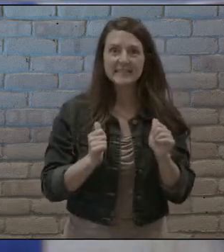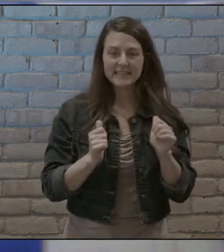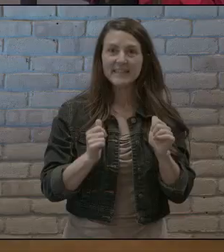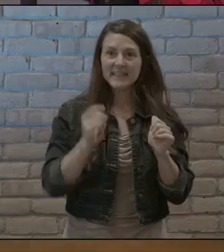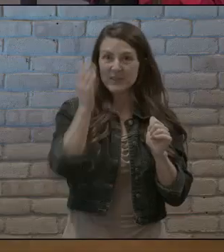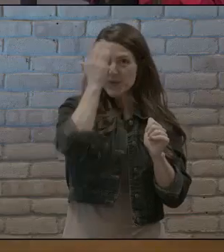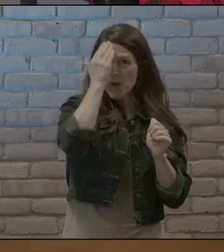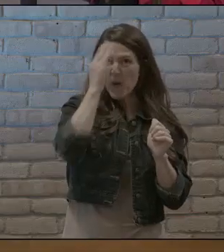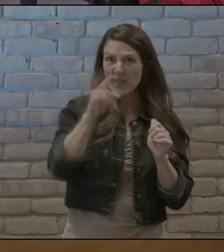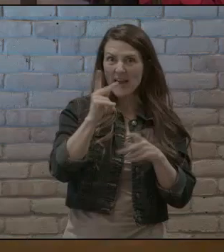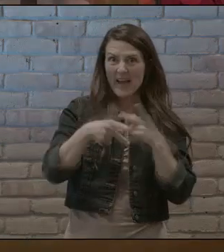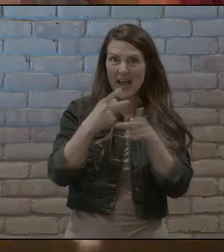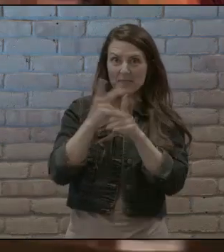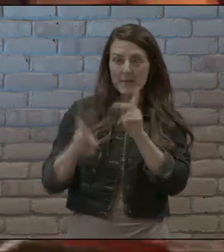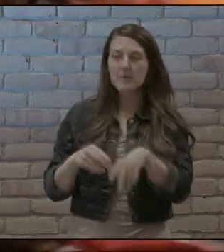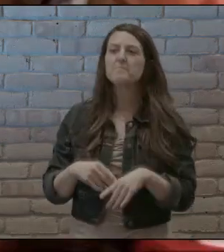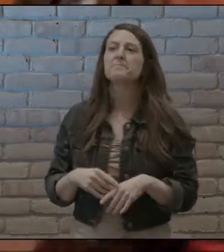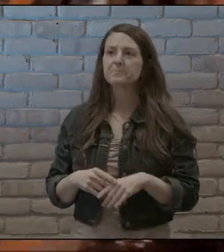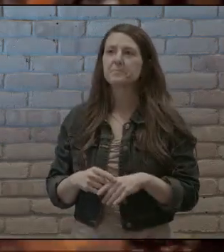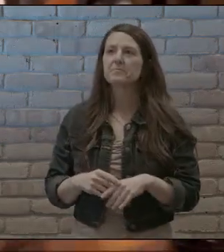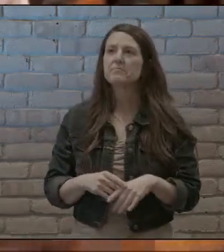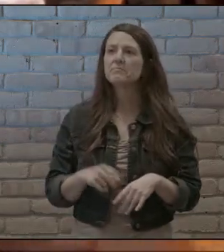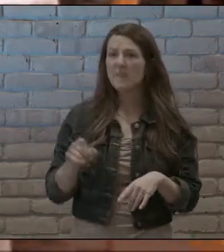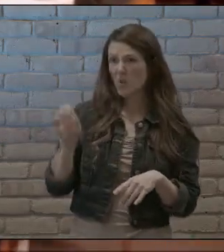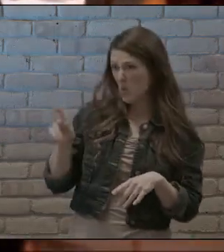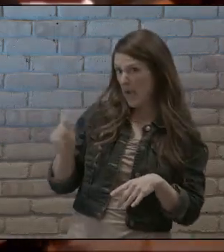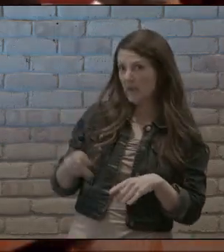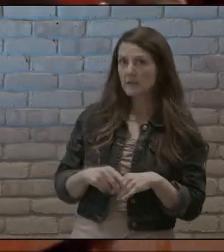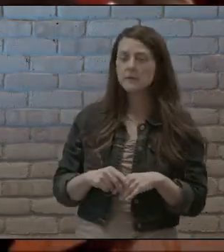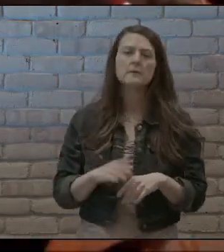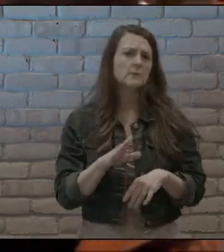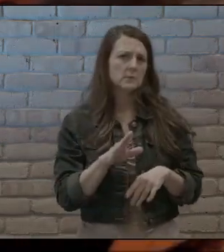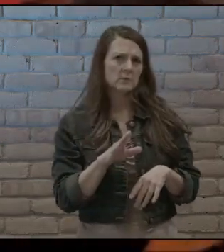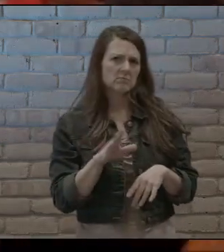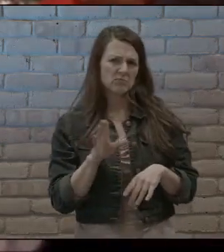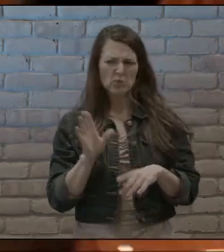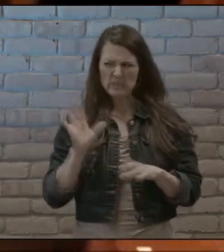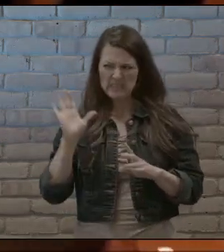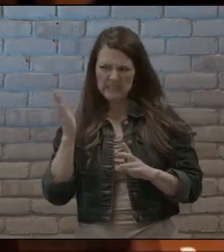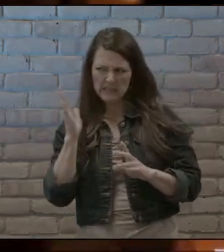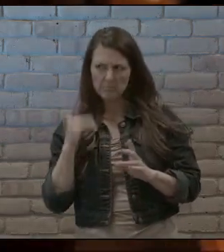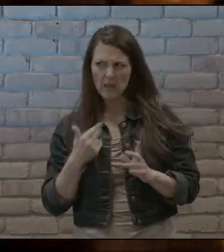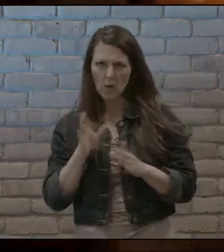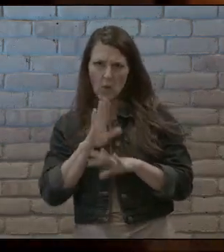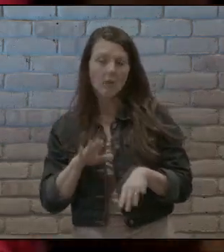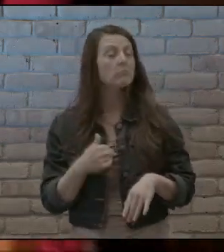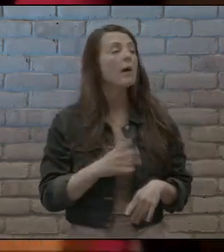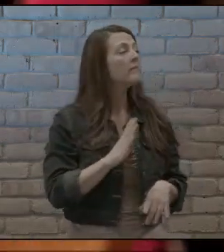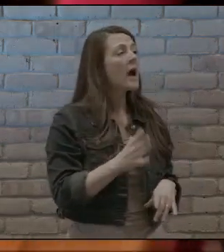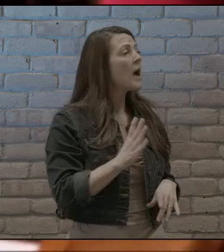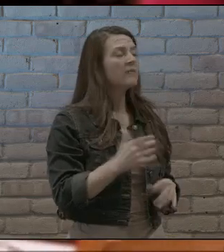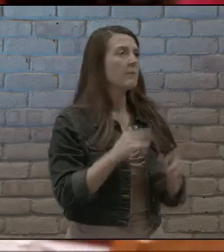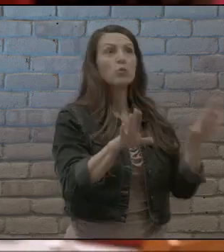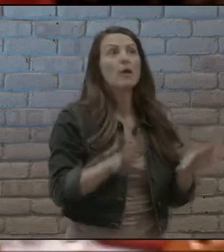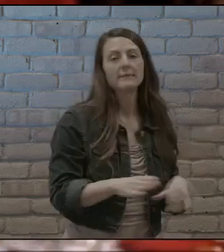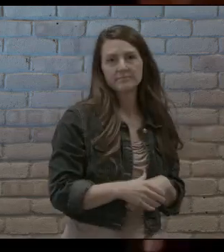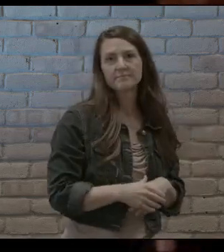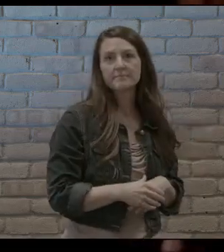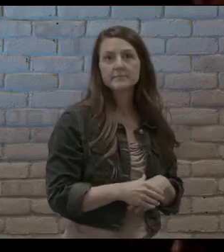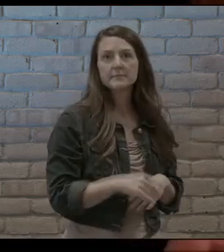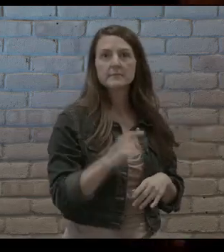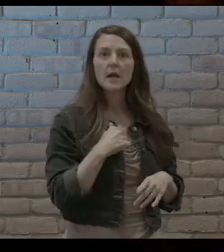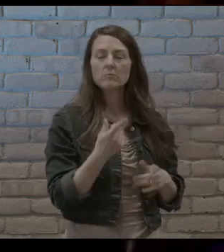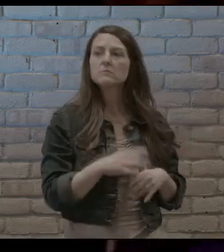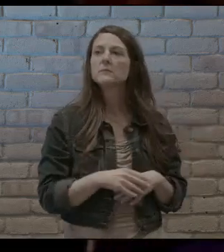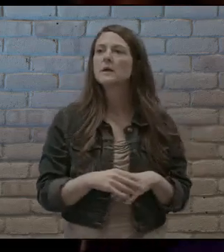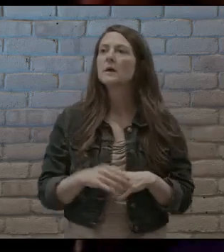now. Check this out. Say, are you okay? You seem kind of quiet. No, I'm fine. I'm great. I'm with